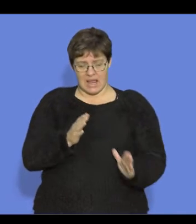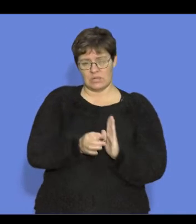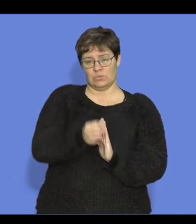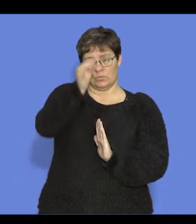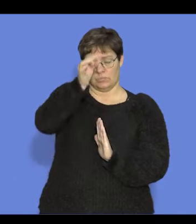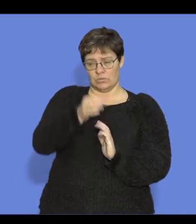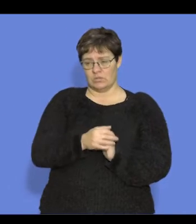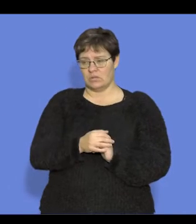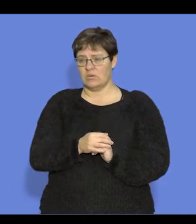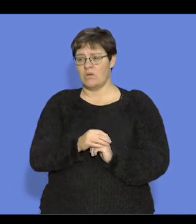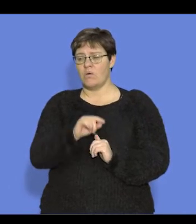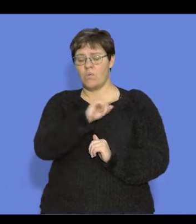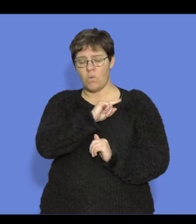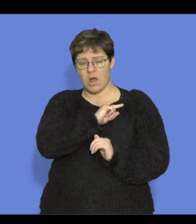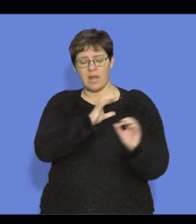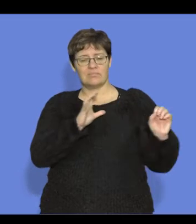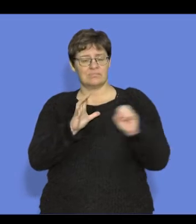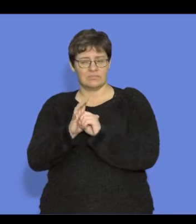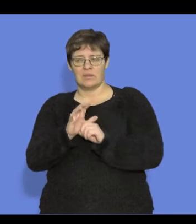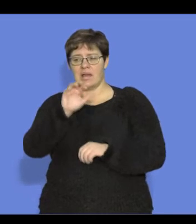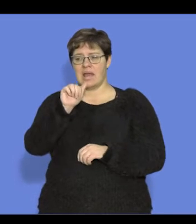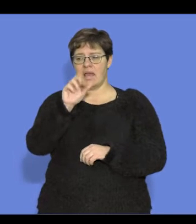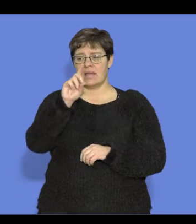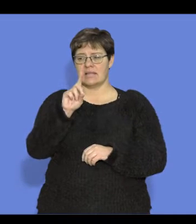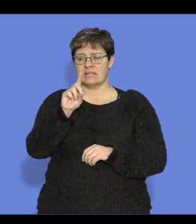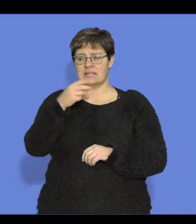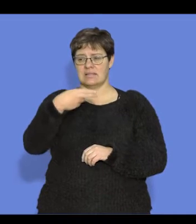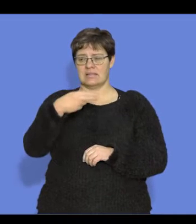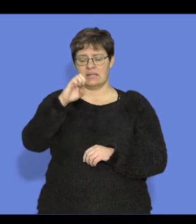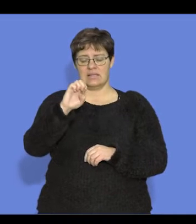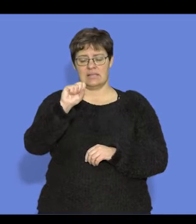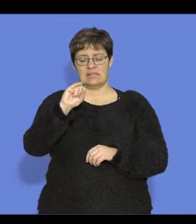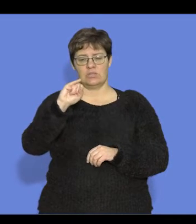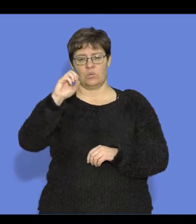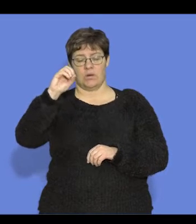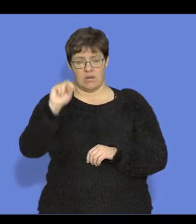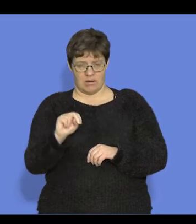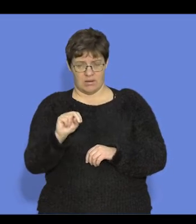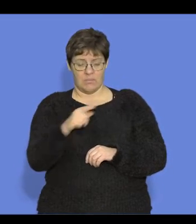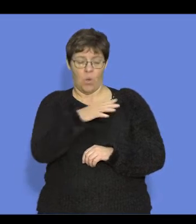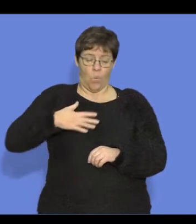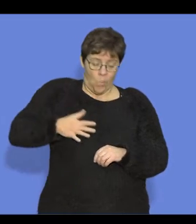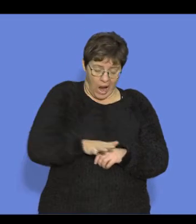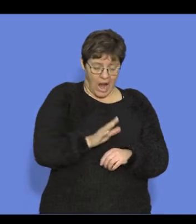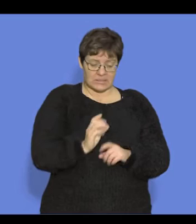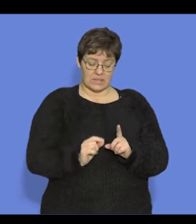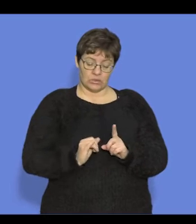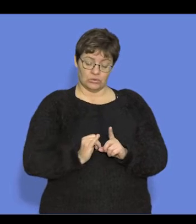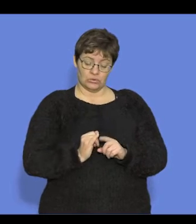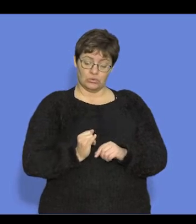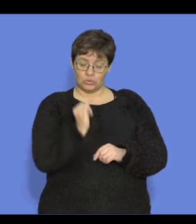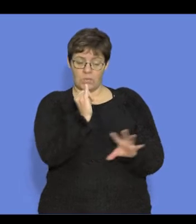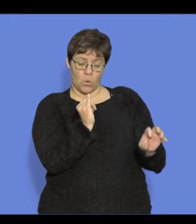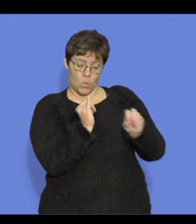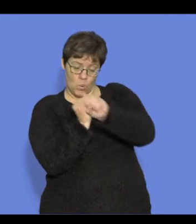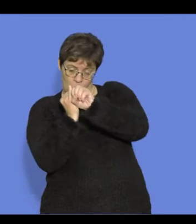by an attractive force called adhesion. So the water molecules will want to be next to the side of the tube, but